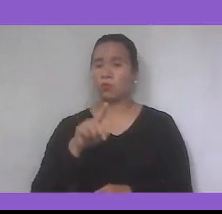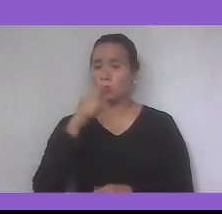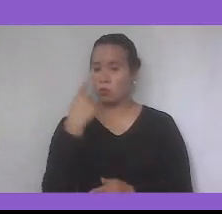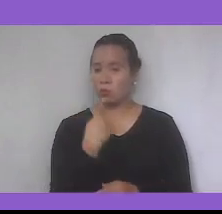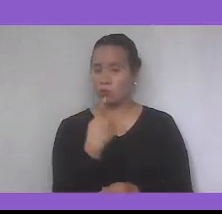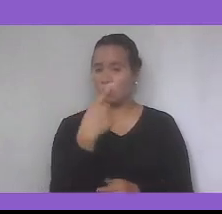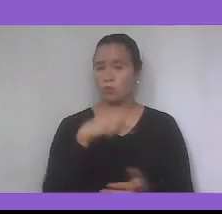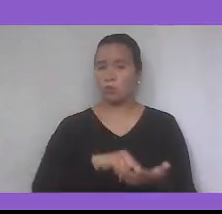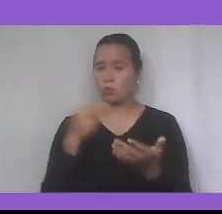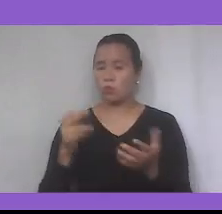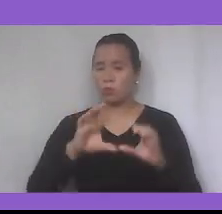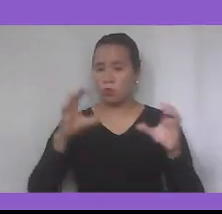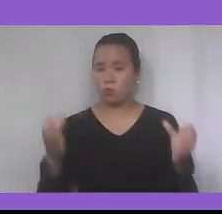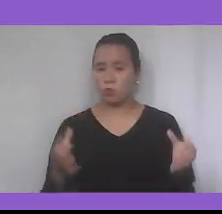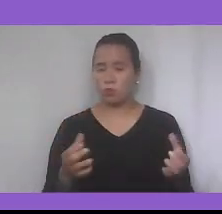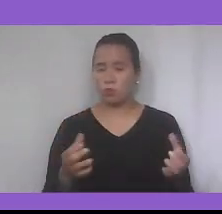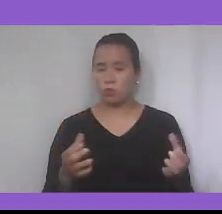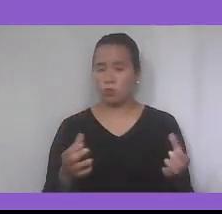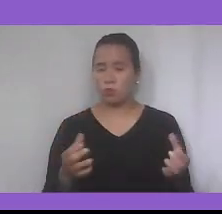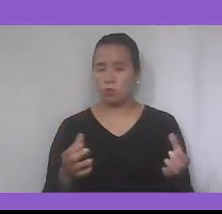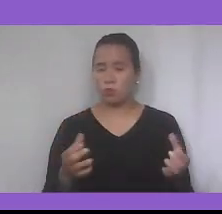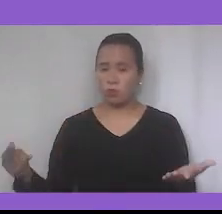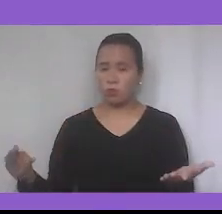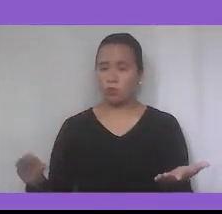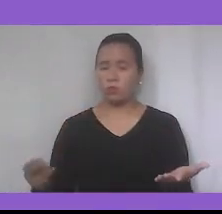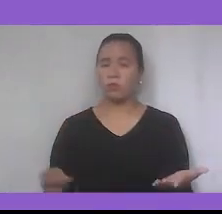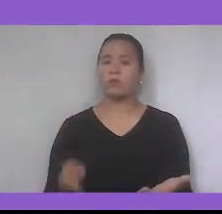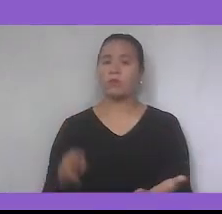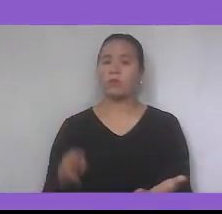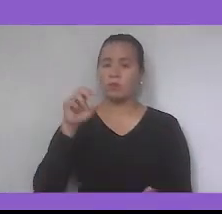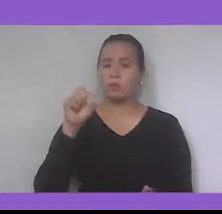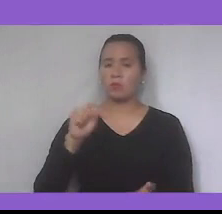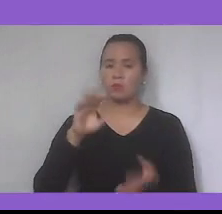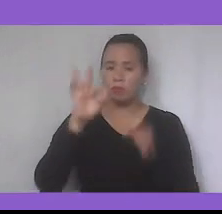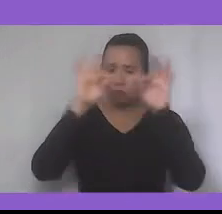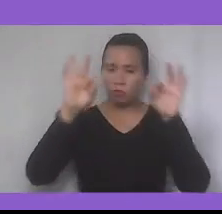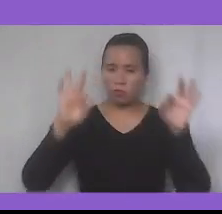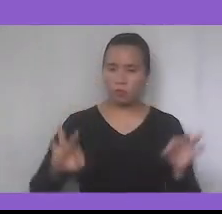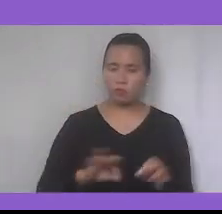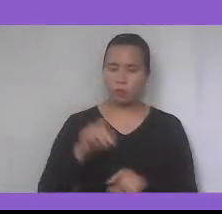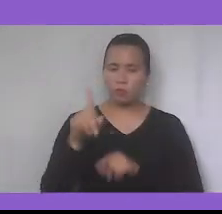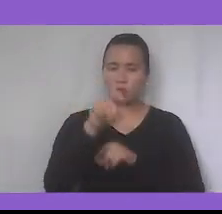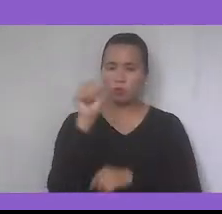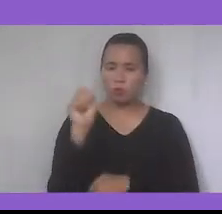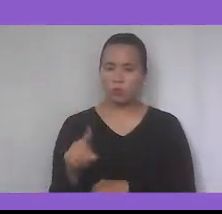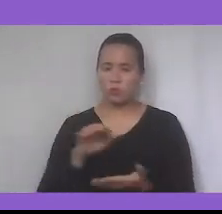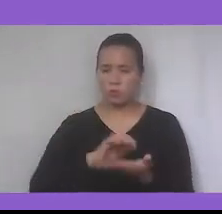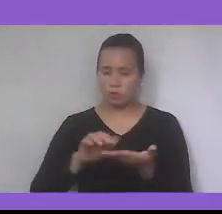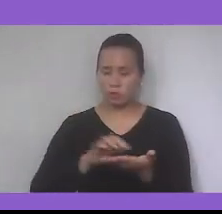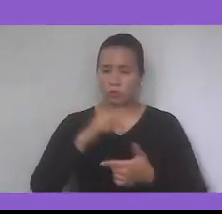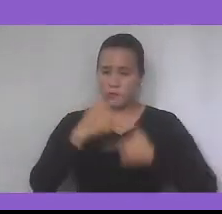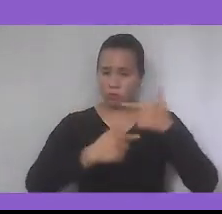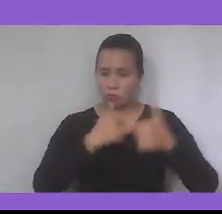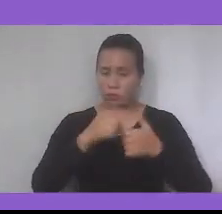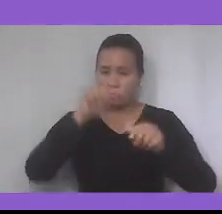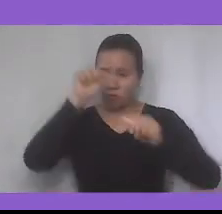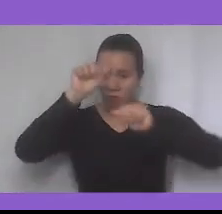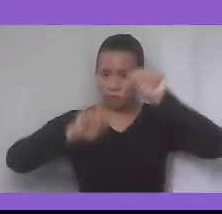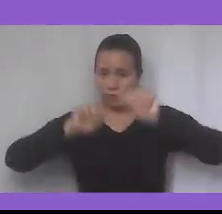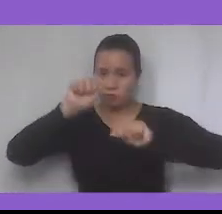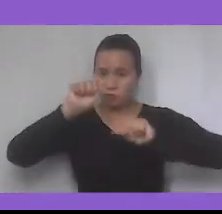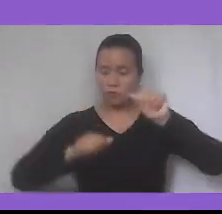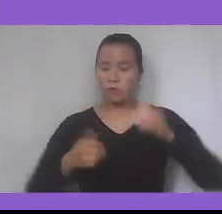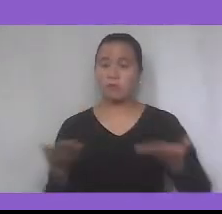Okay, so teachers who use OneNote class notebook can also use this, no, Microsoft Forms practice